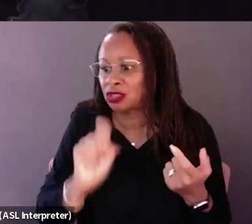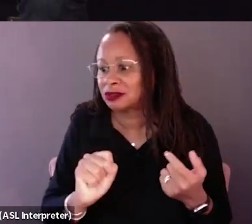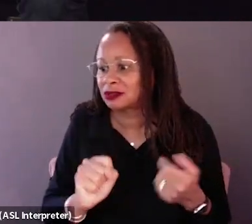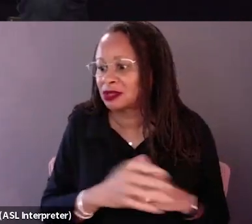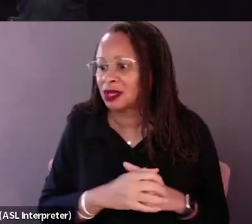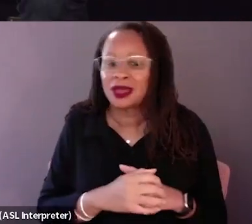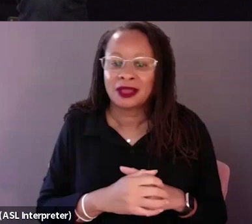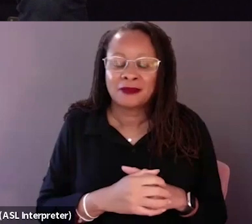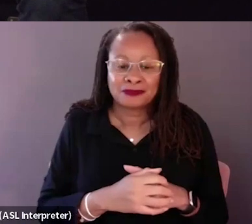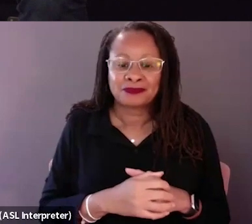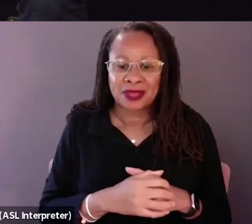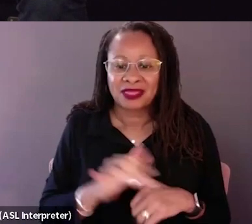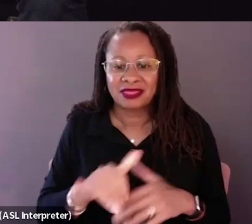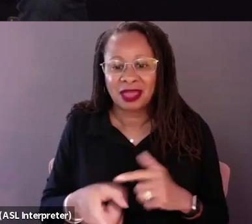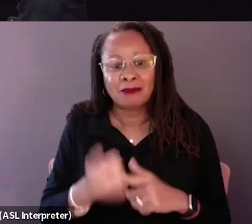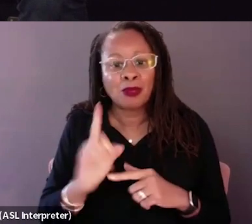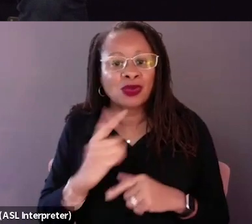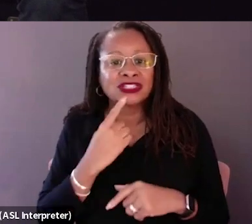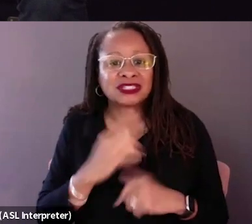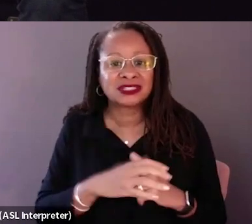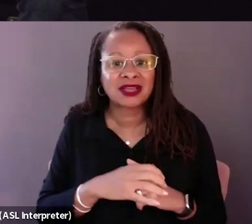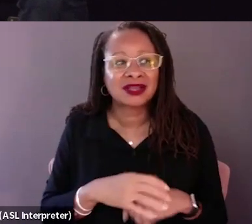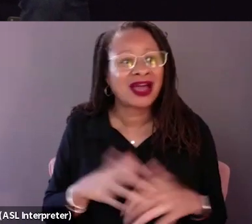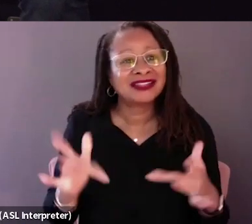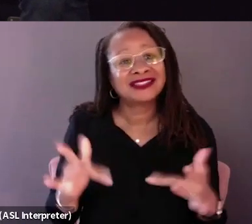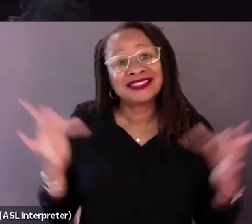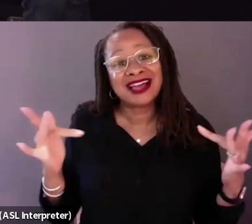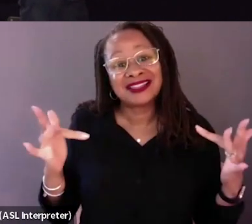gems. The moment where she says, delightful dinner guests, and then it's